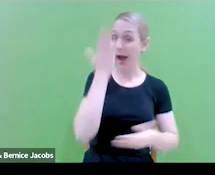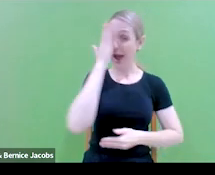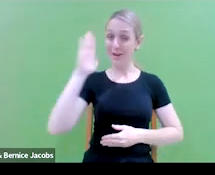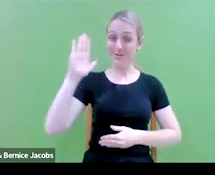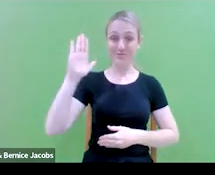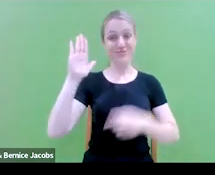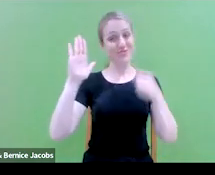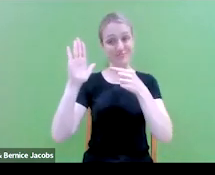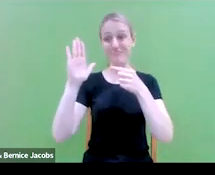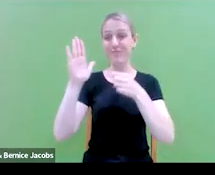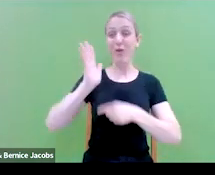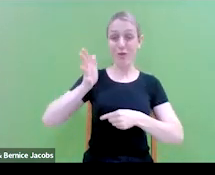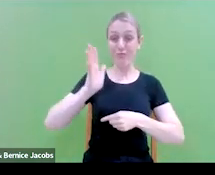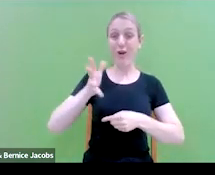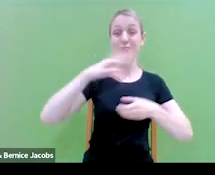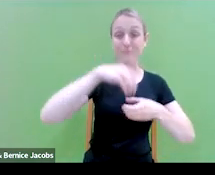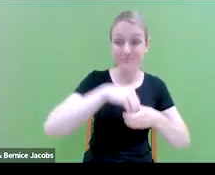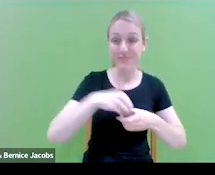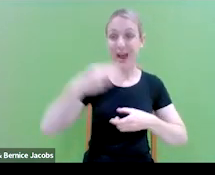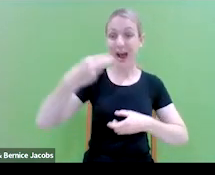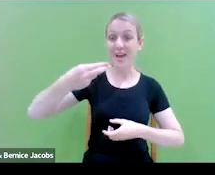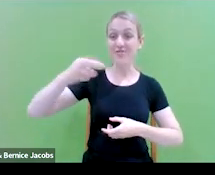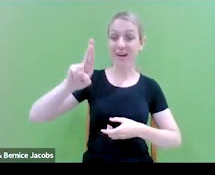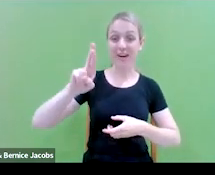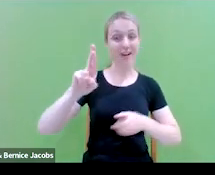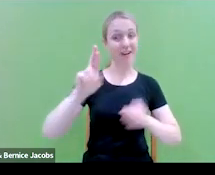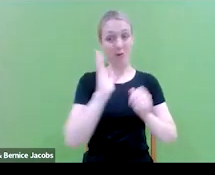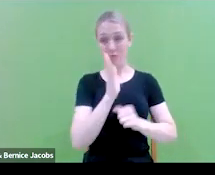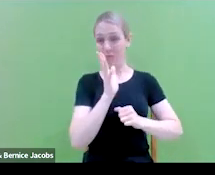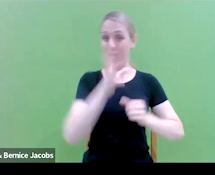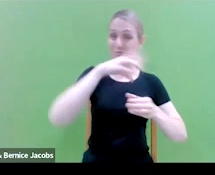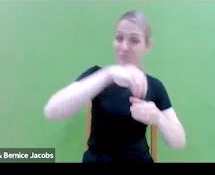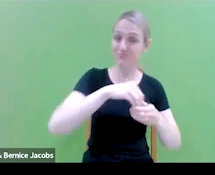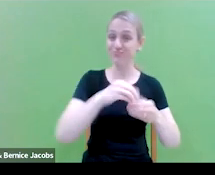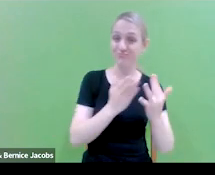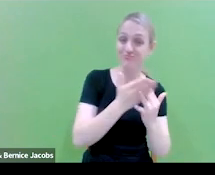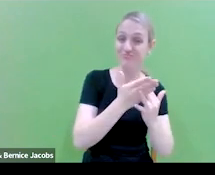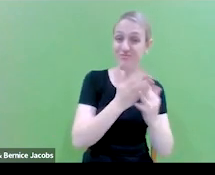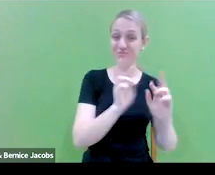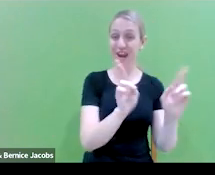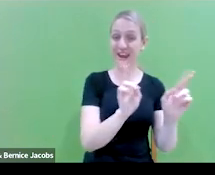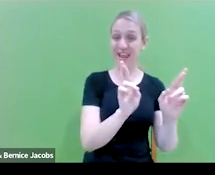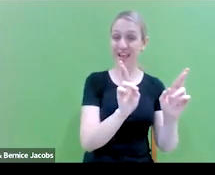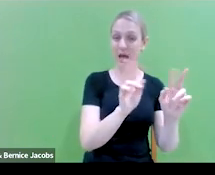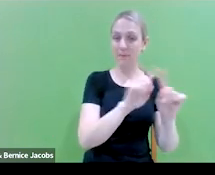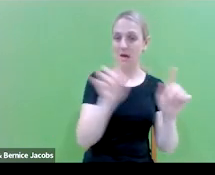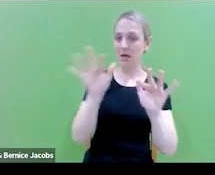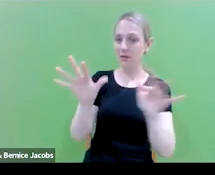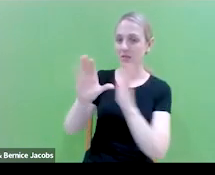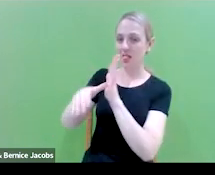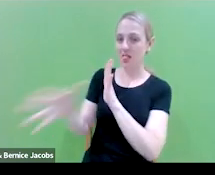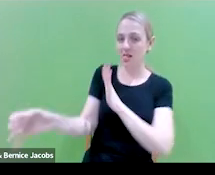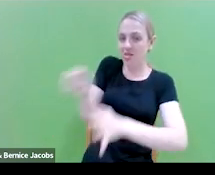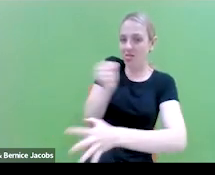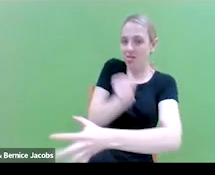attitudes and HR practices, and so everything is in place, but you're still not employing people with disabilities, is